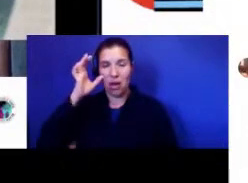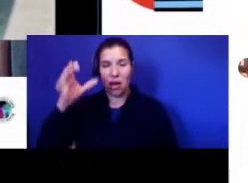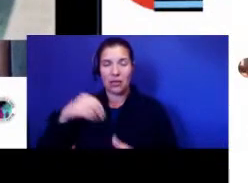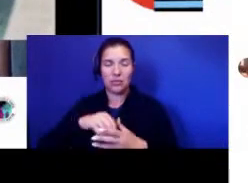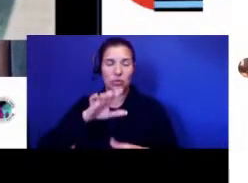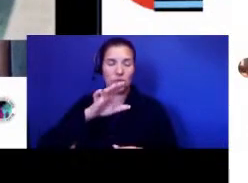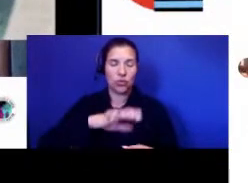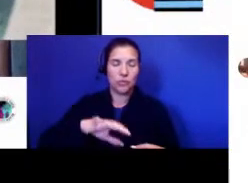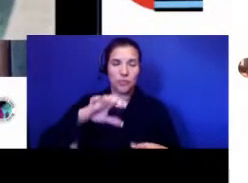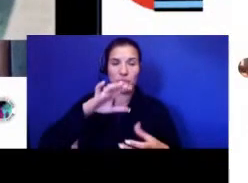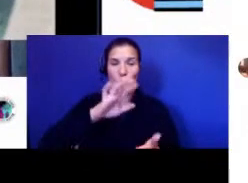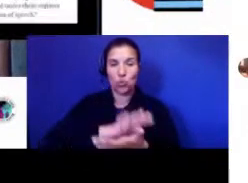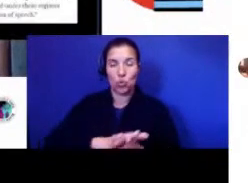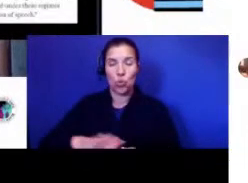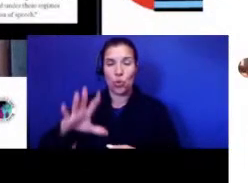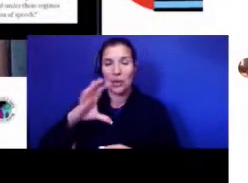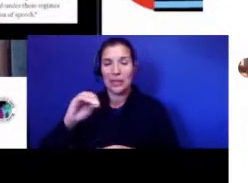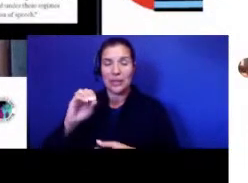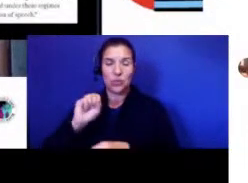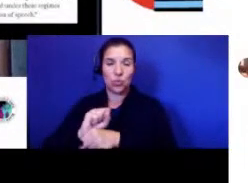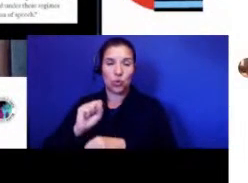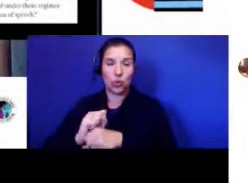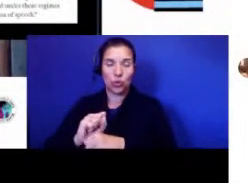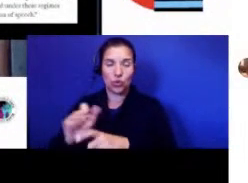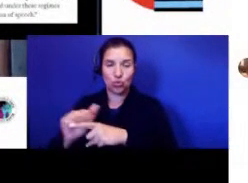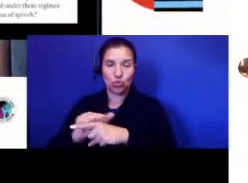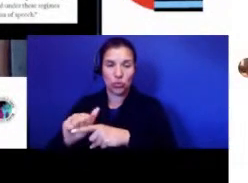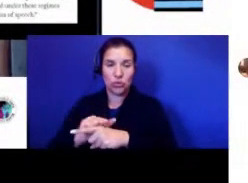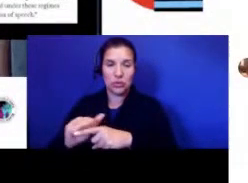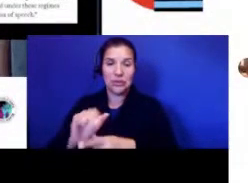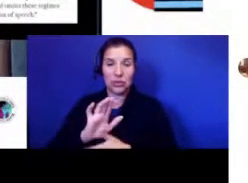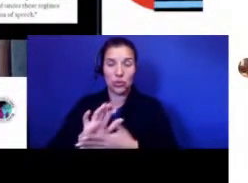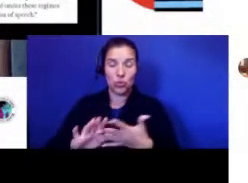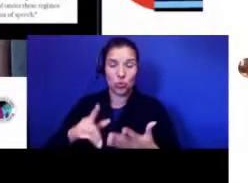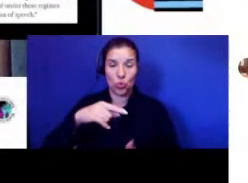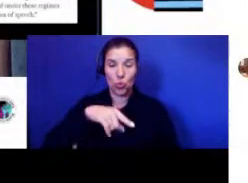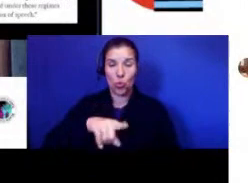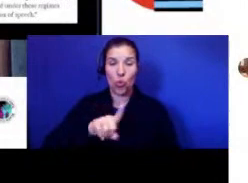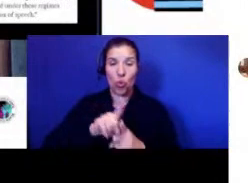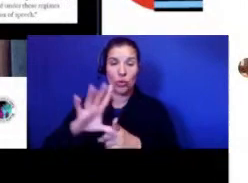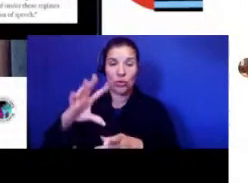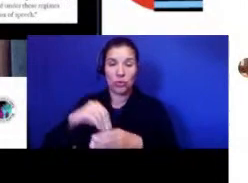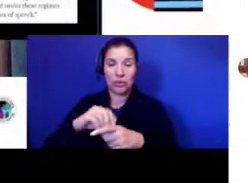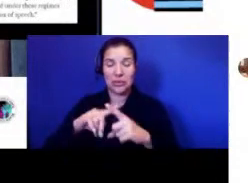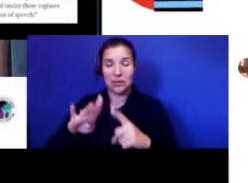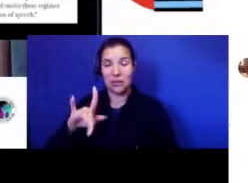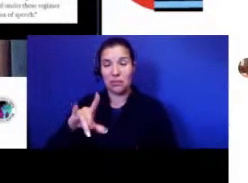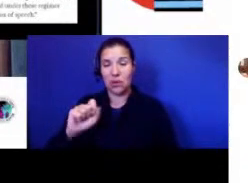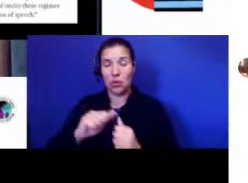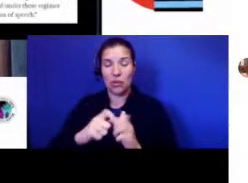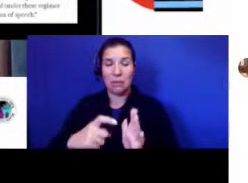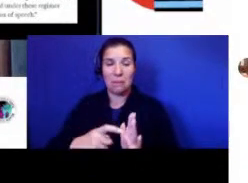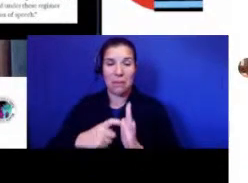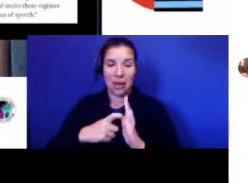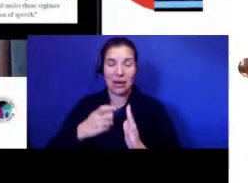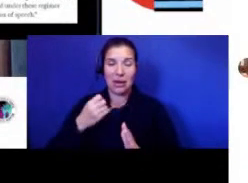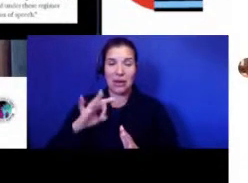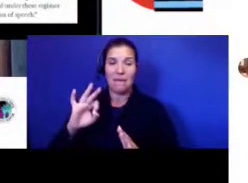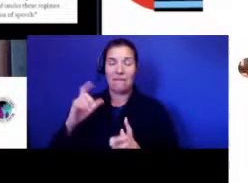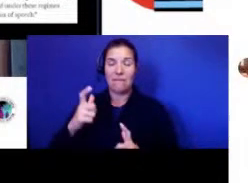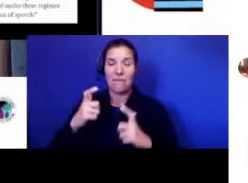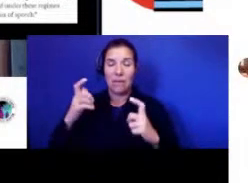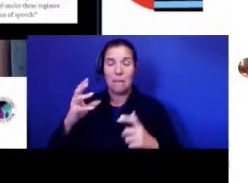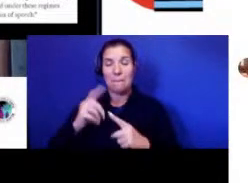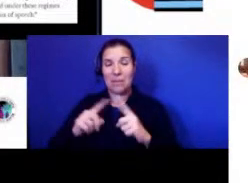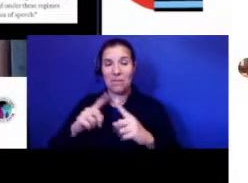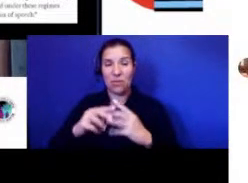employee trainings. Another wave of anti-truth legislation includes bills that would mandate the instruction of highly partisan materials